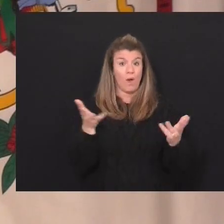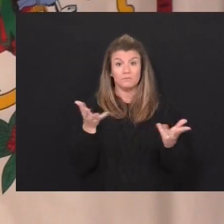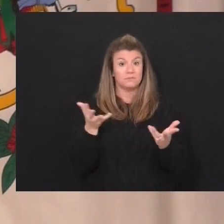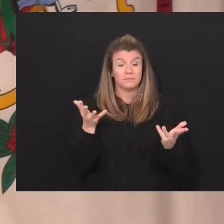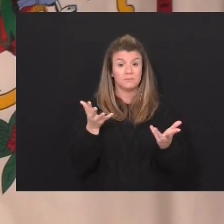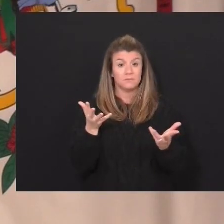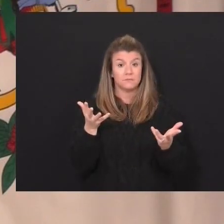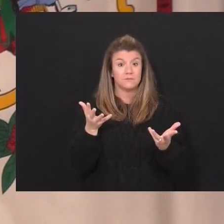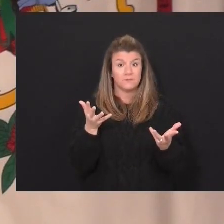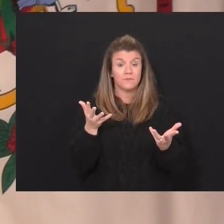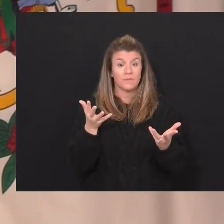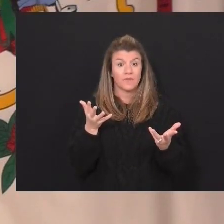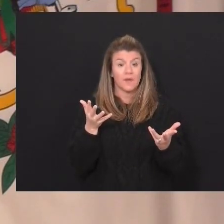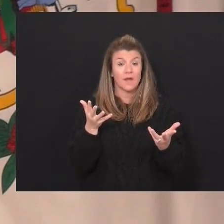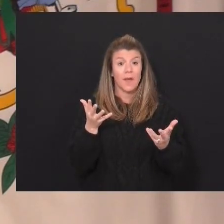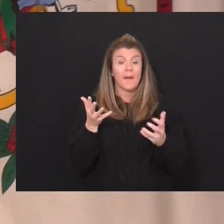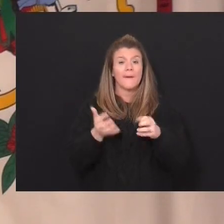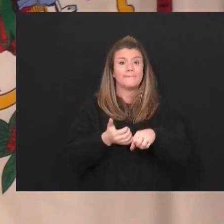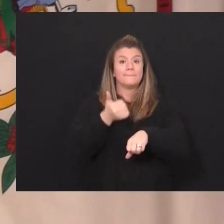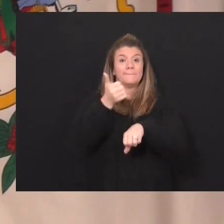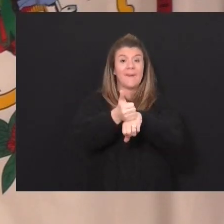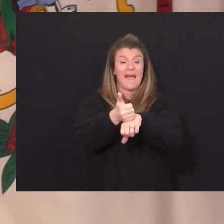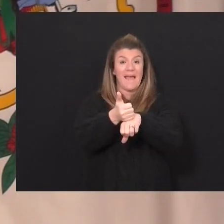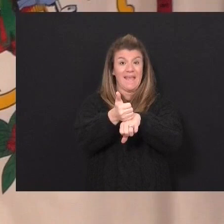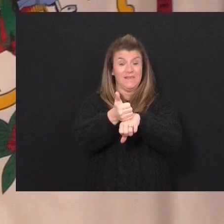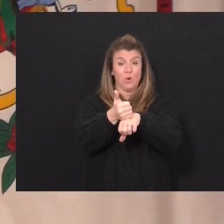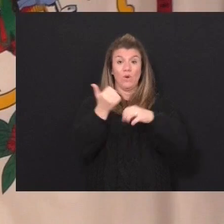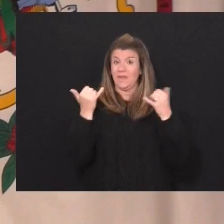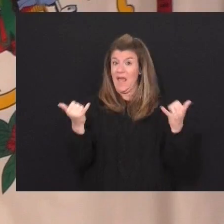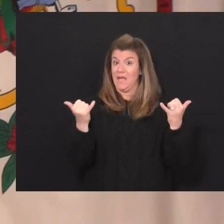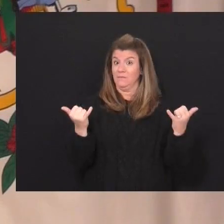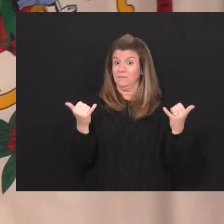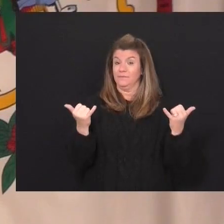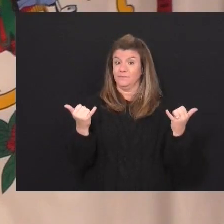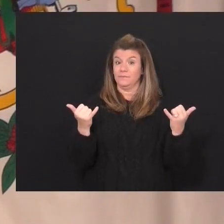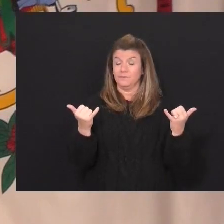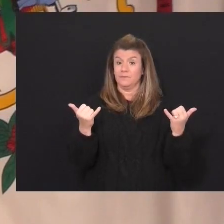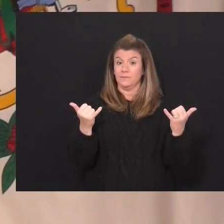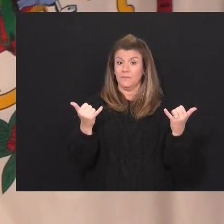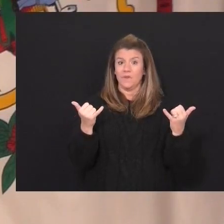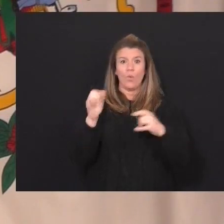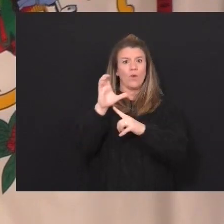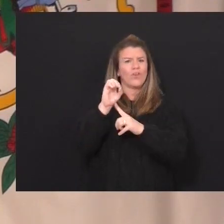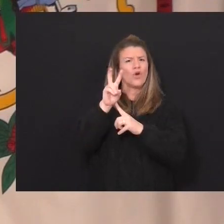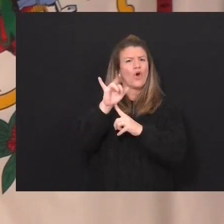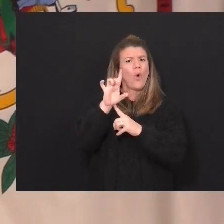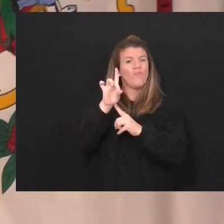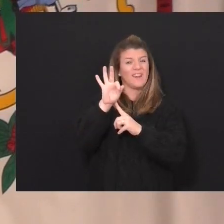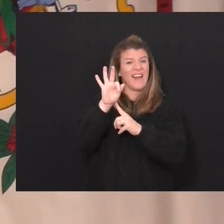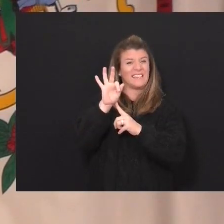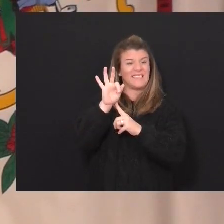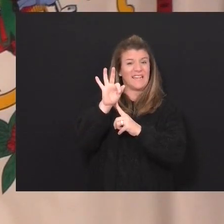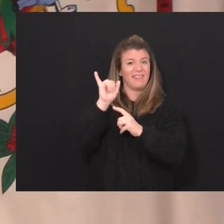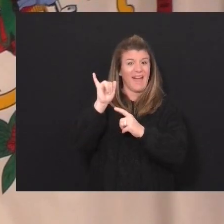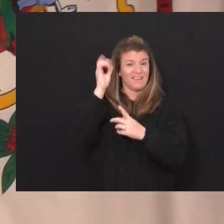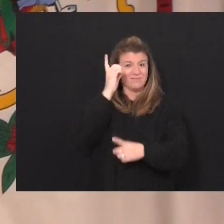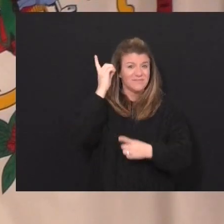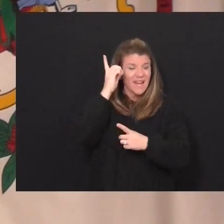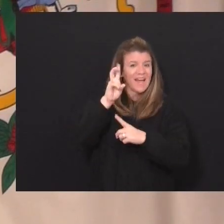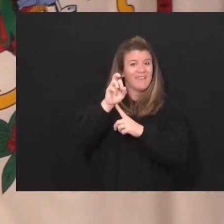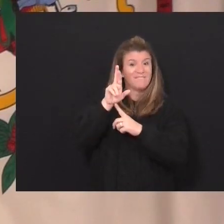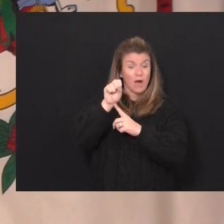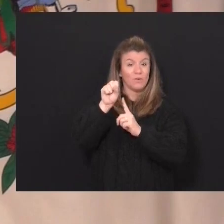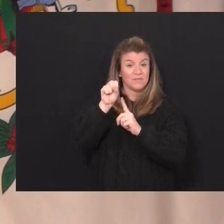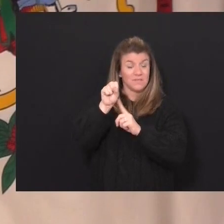was, based on where we are today with this COVID-19 virus, by May